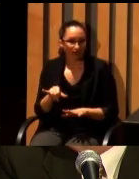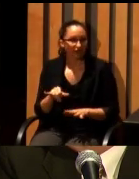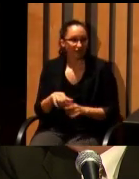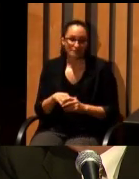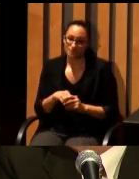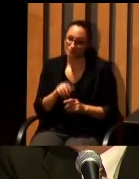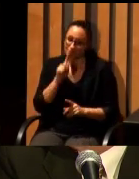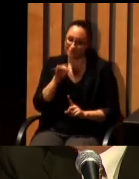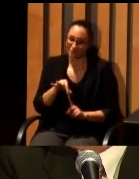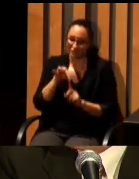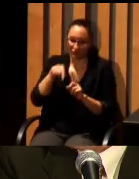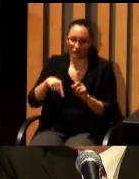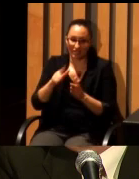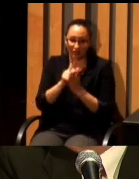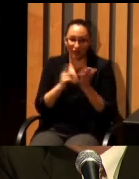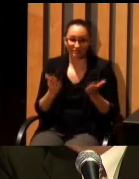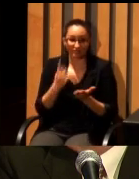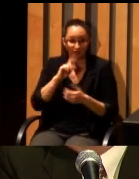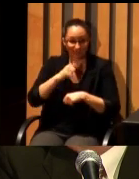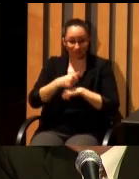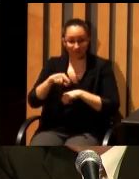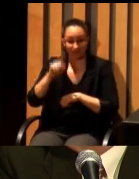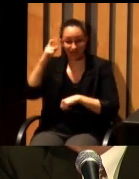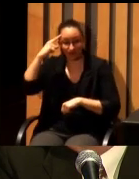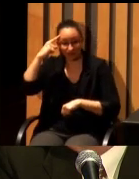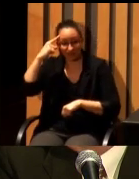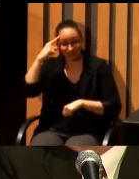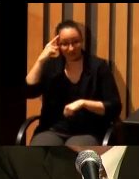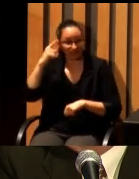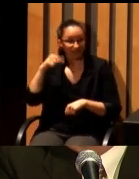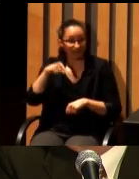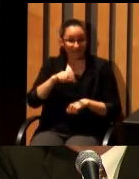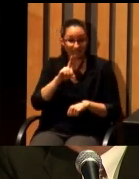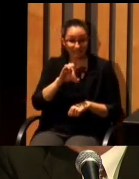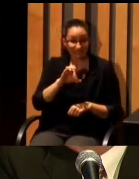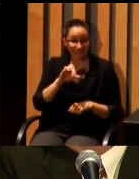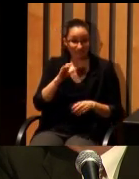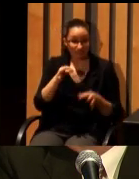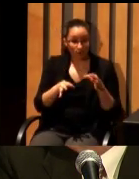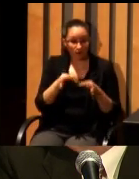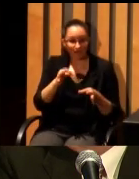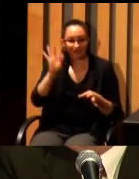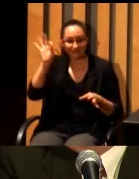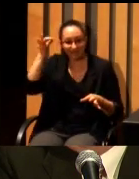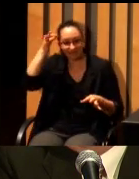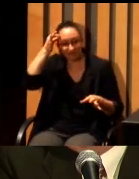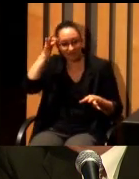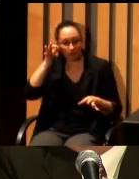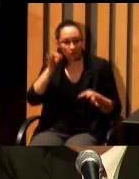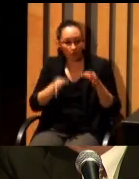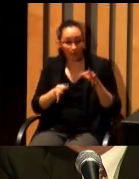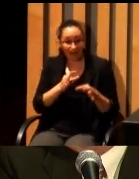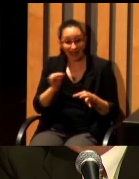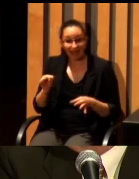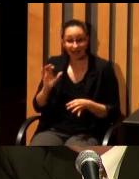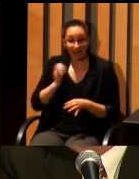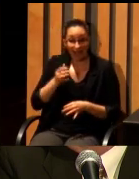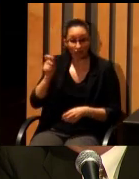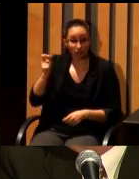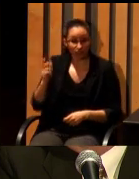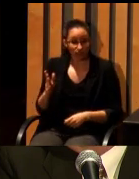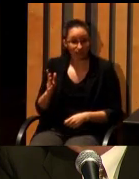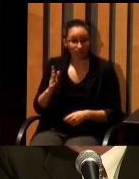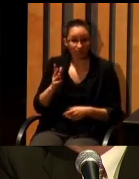laws establishing the district's government, it is a federal court, and our judges are nominated by the president and confirmed by the